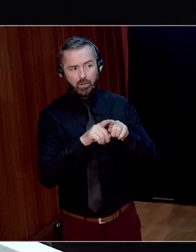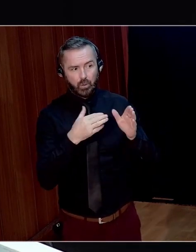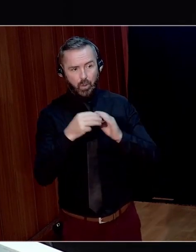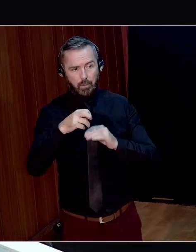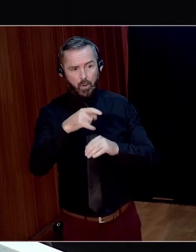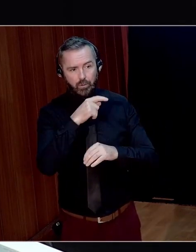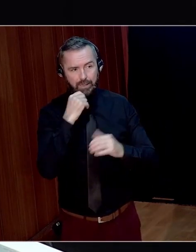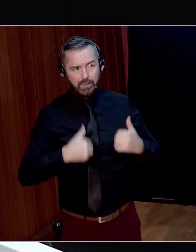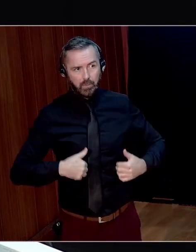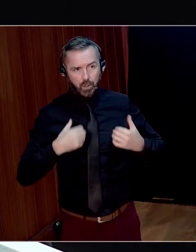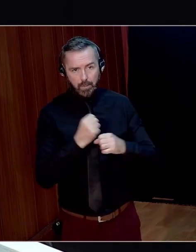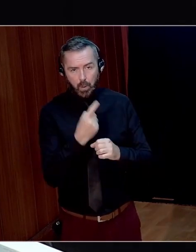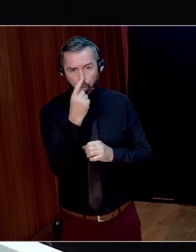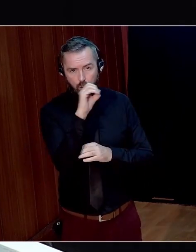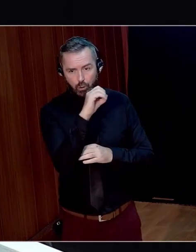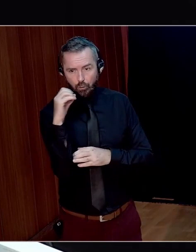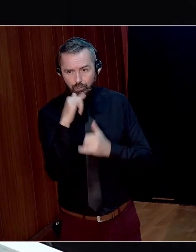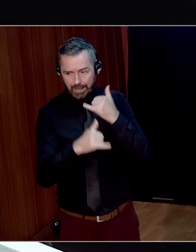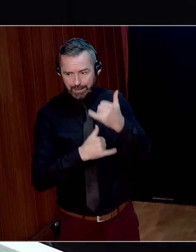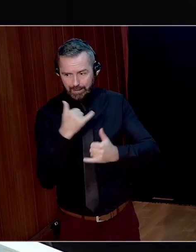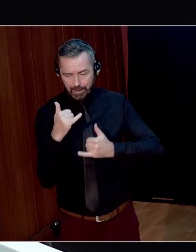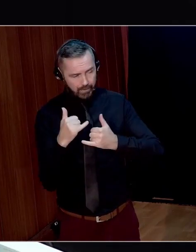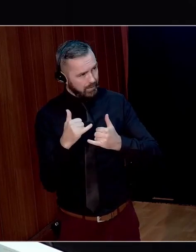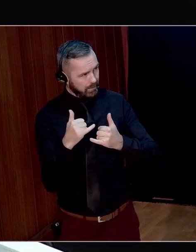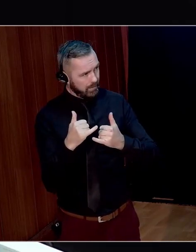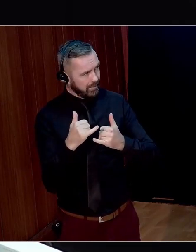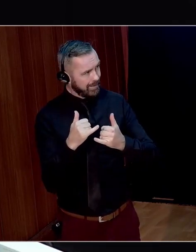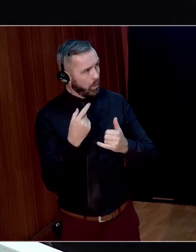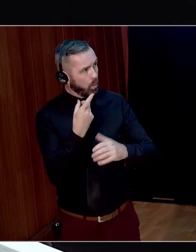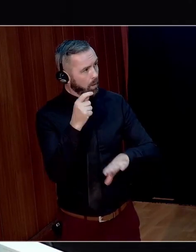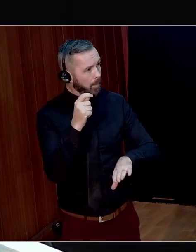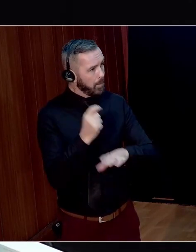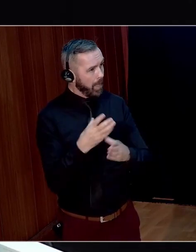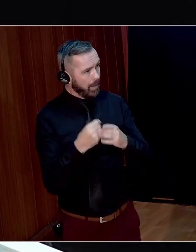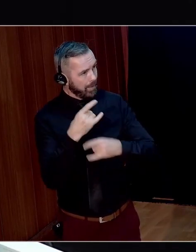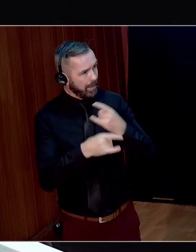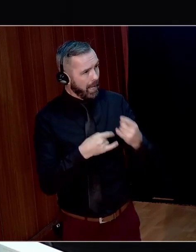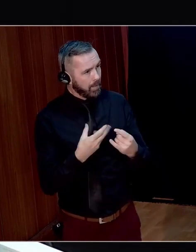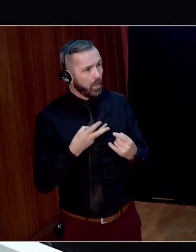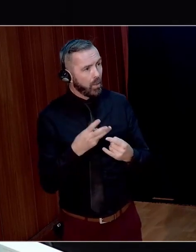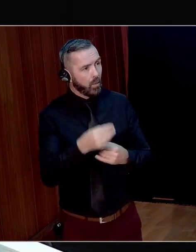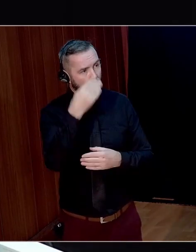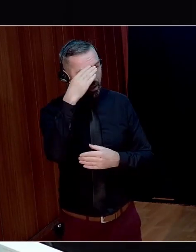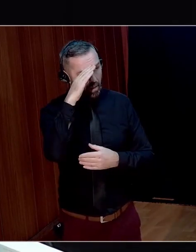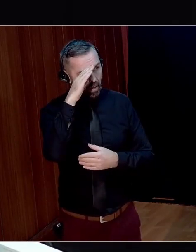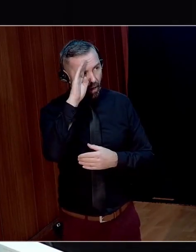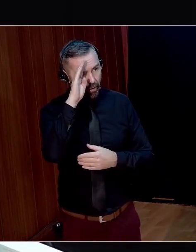Maurice said this morning about 100 years, and about over the 100 years, one of the best things that has happened is the way in which the state is